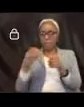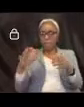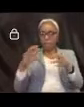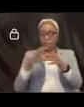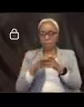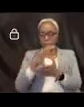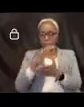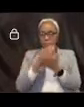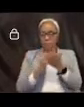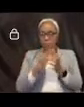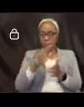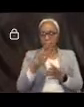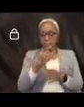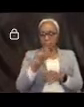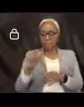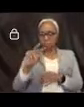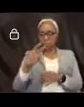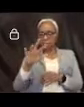Section